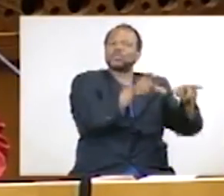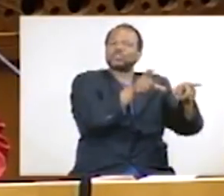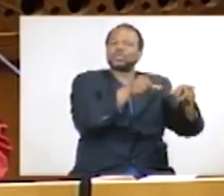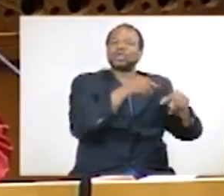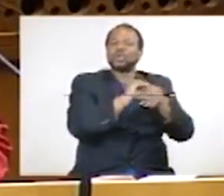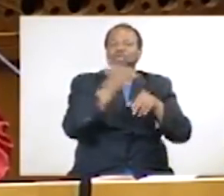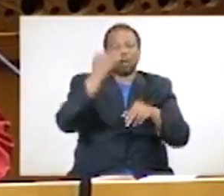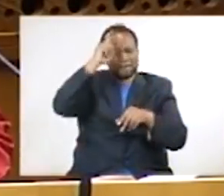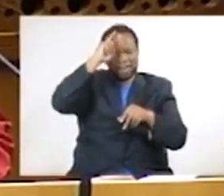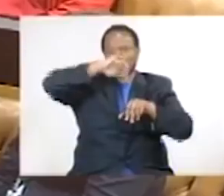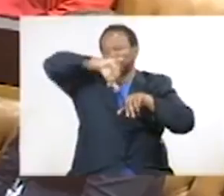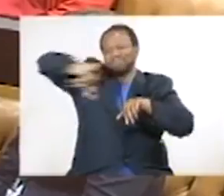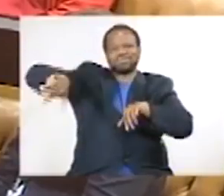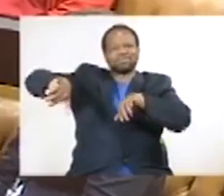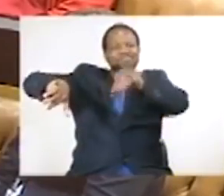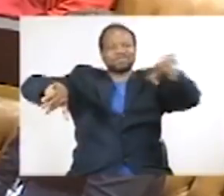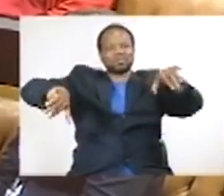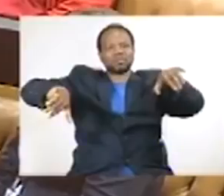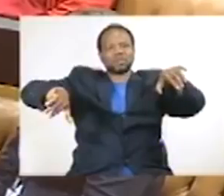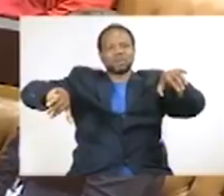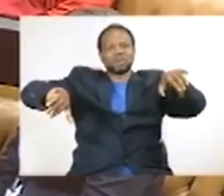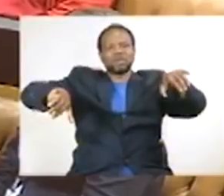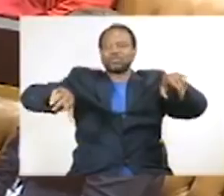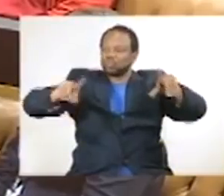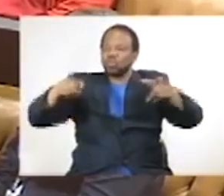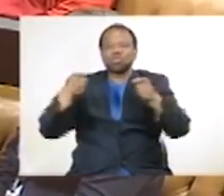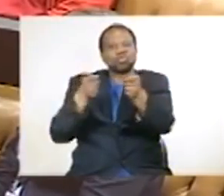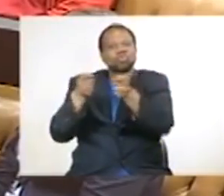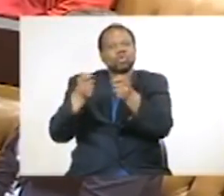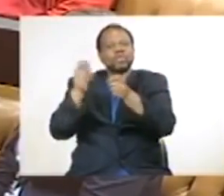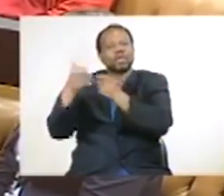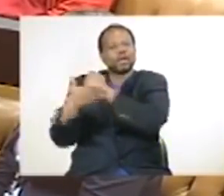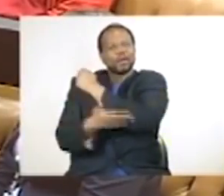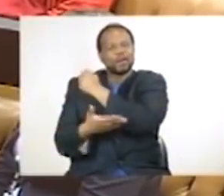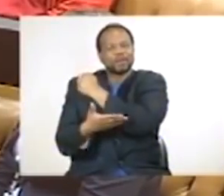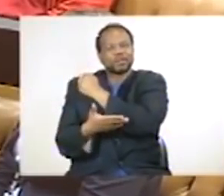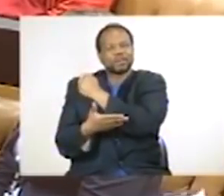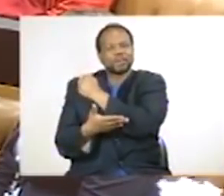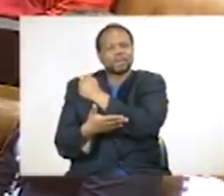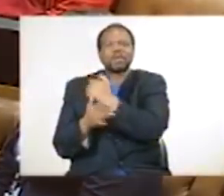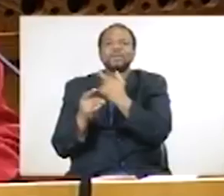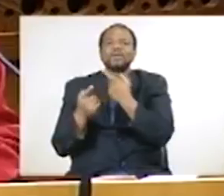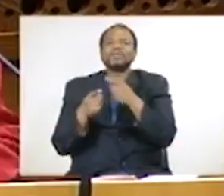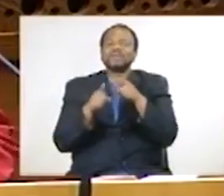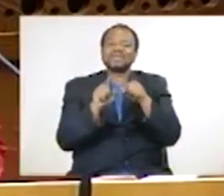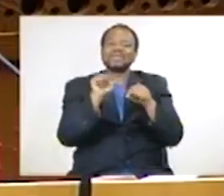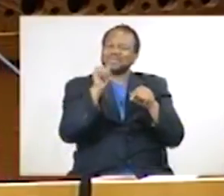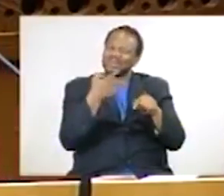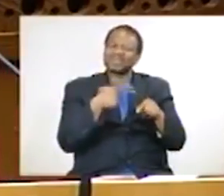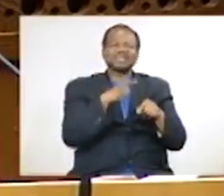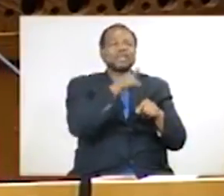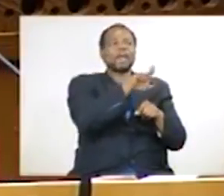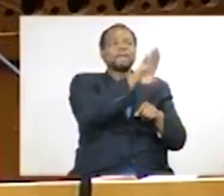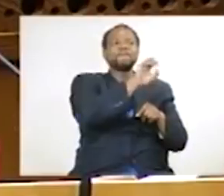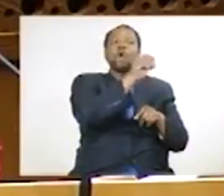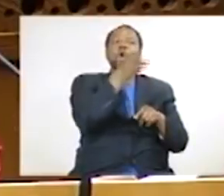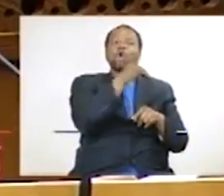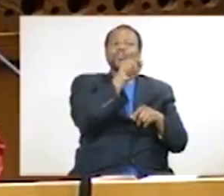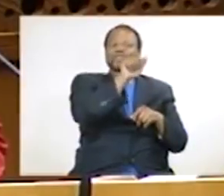Botha. Louis Botha is not our hero and cannot be a hero of a democratic South Africa. He's a